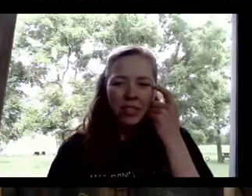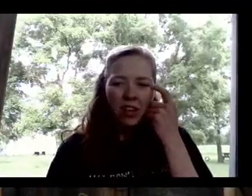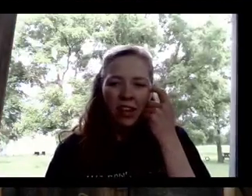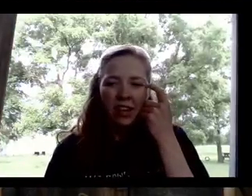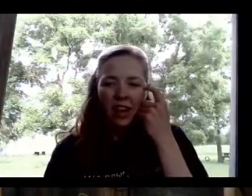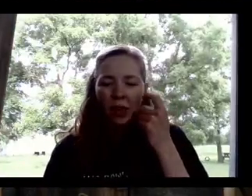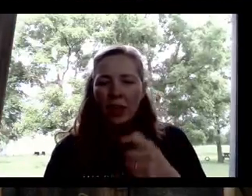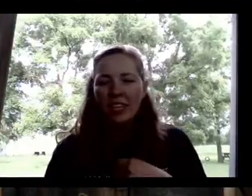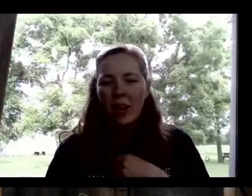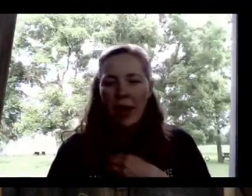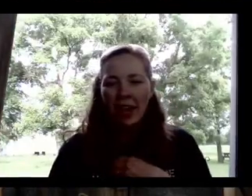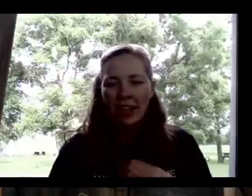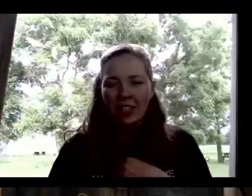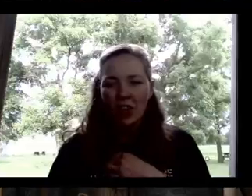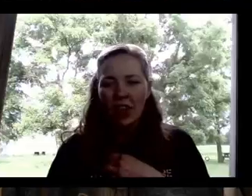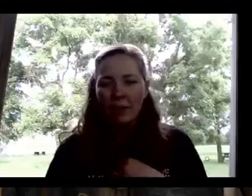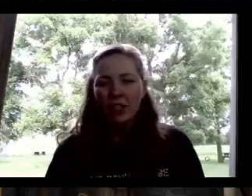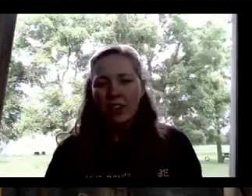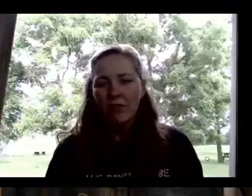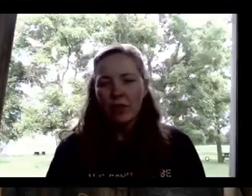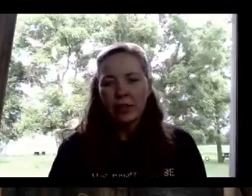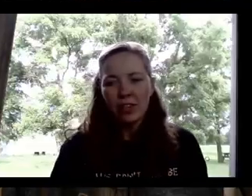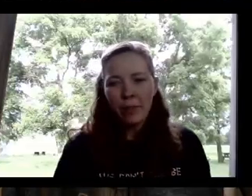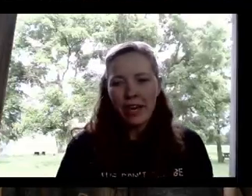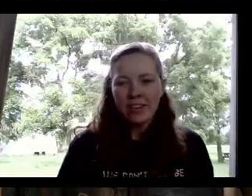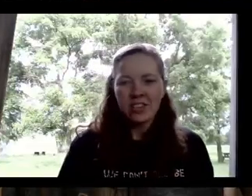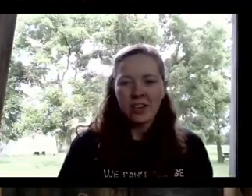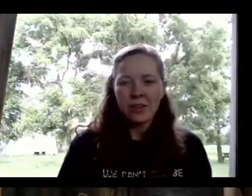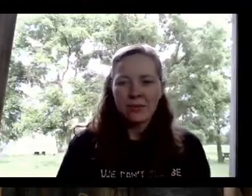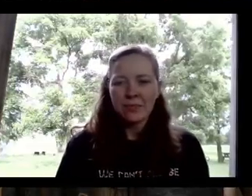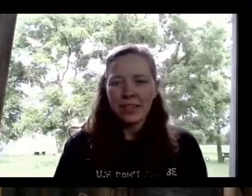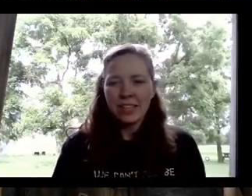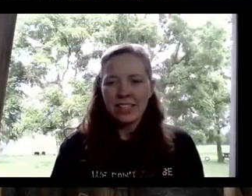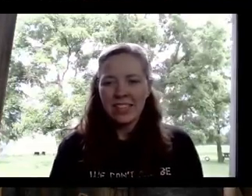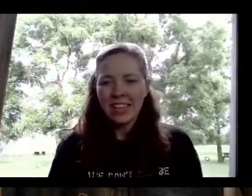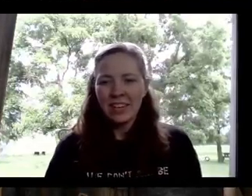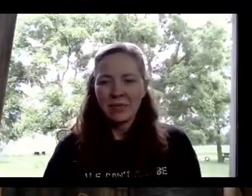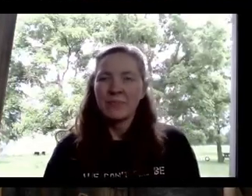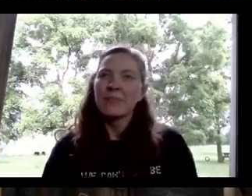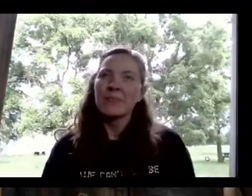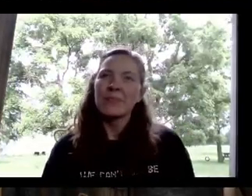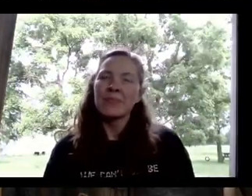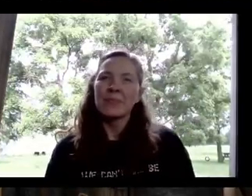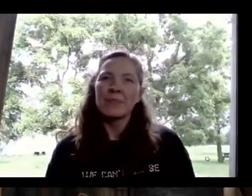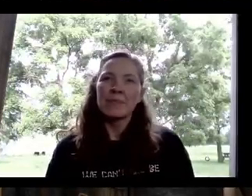on Amazon. We ended up adding it to our Amazon influencer page, so. Now,